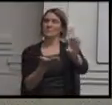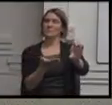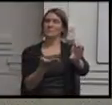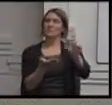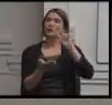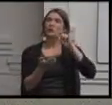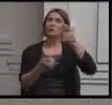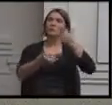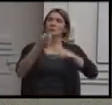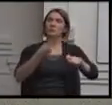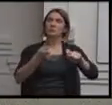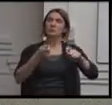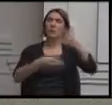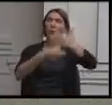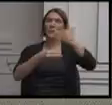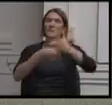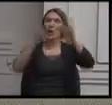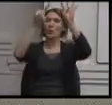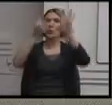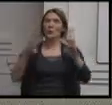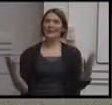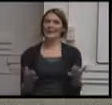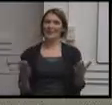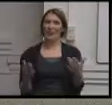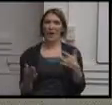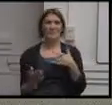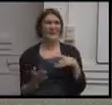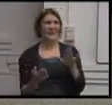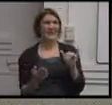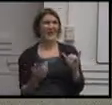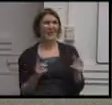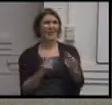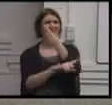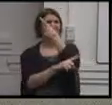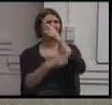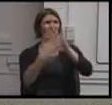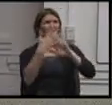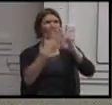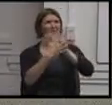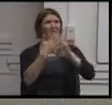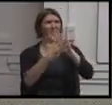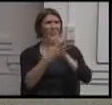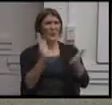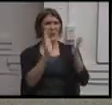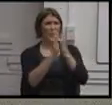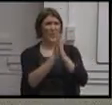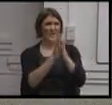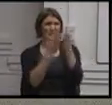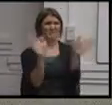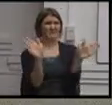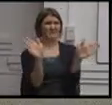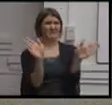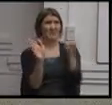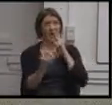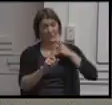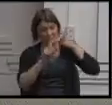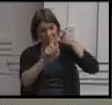board meeting room, seemed even less specific than the last time. And essentially it was a general